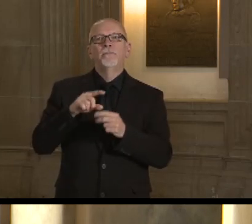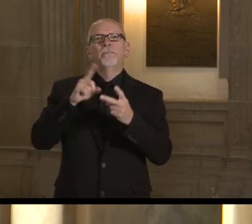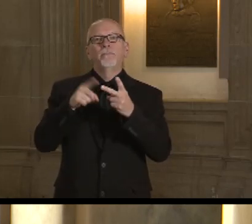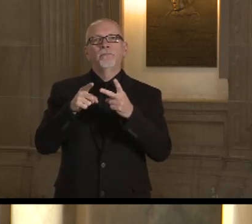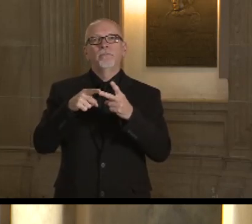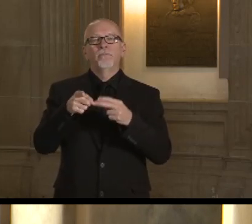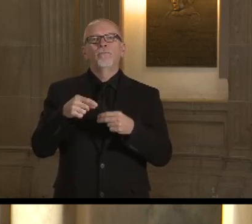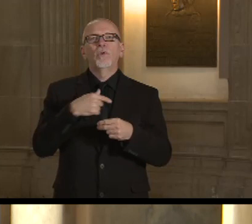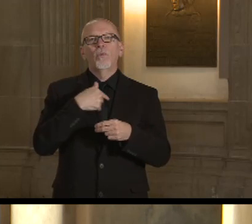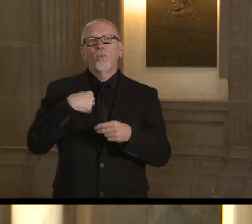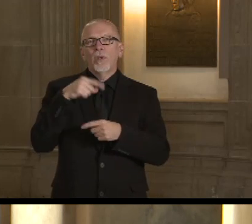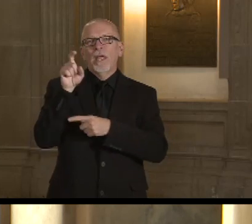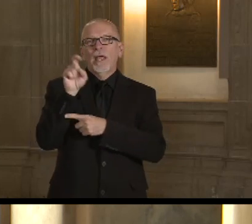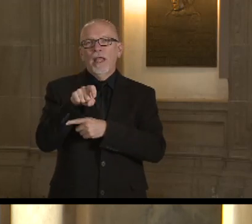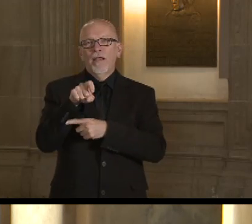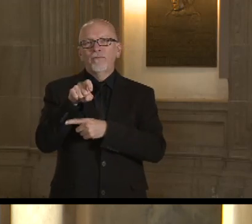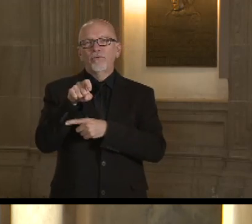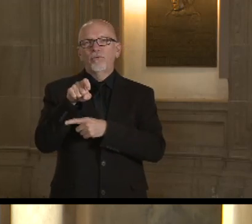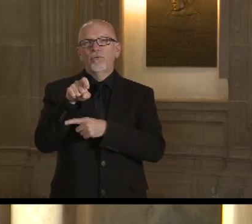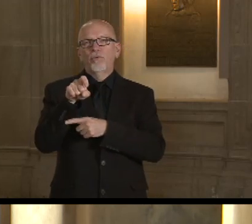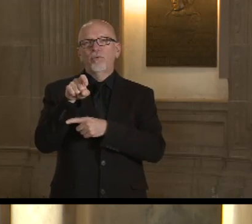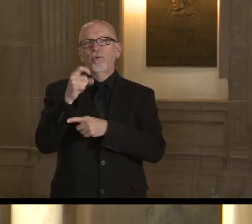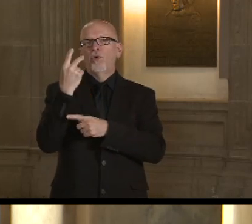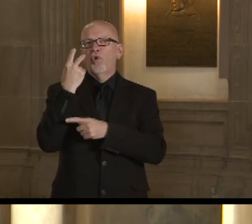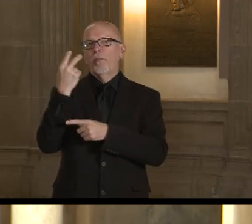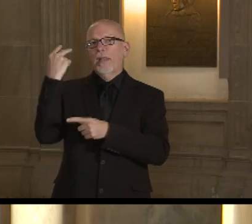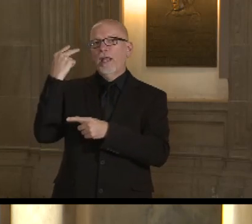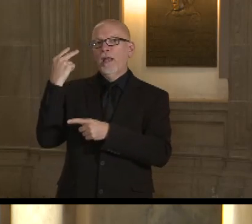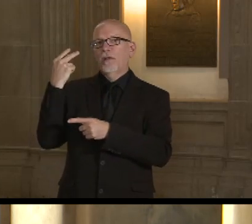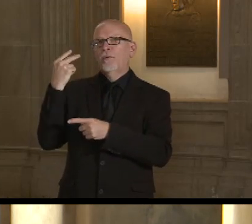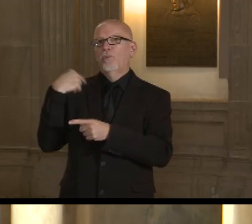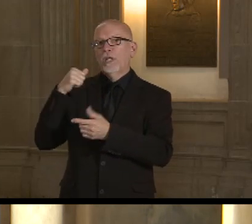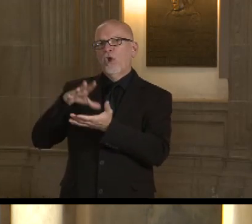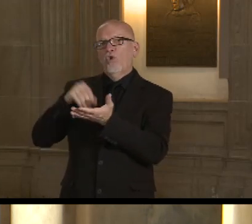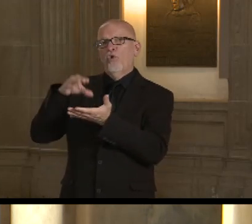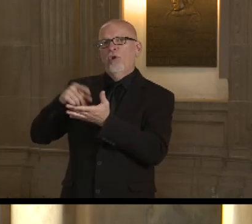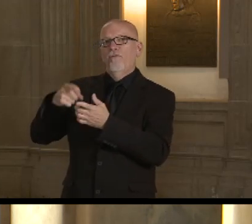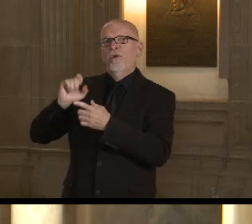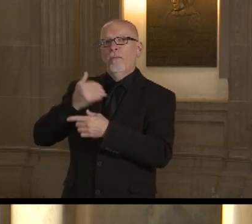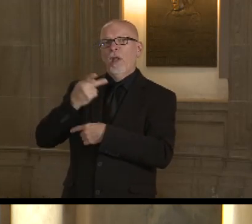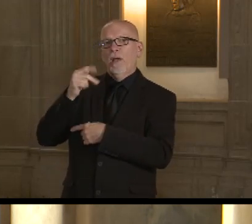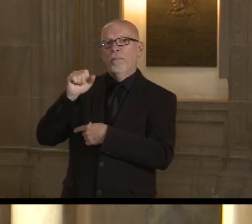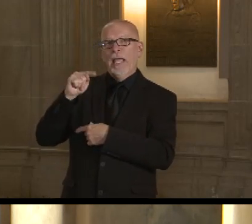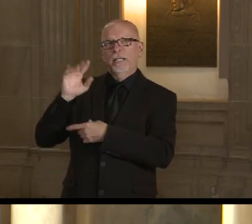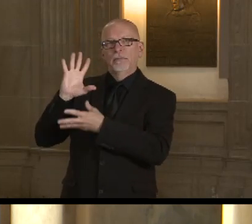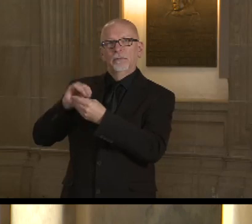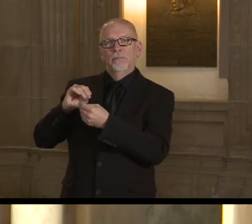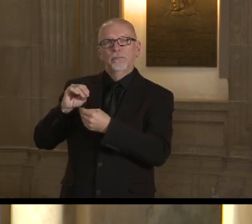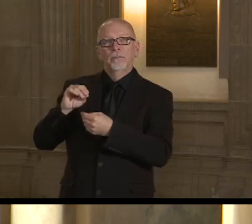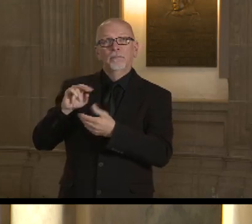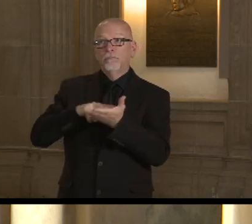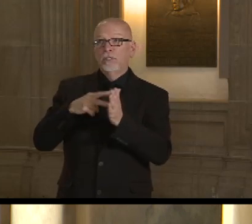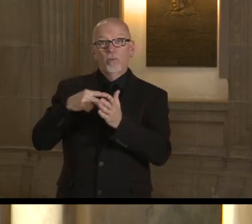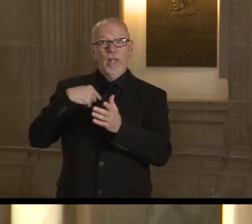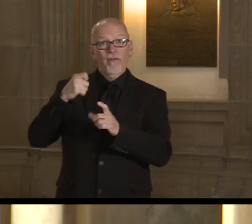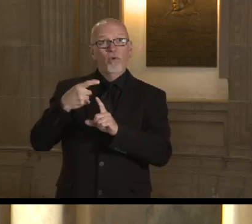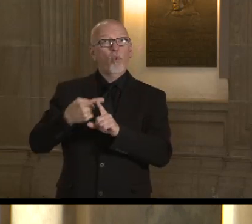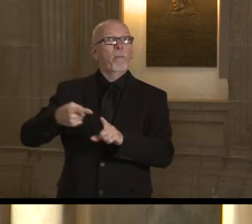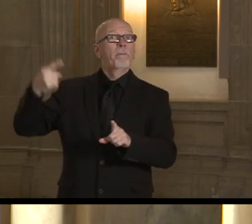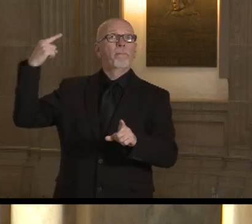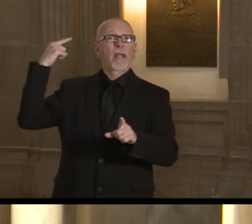Secondly, we have to look back in the rearview mirror and learn from past events. We don't have to go back too much further